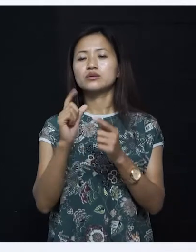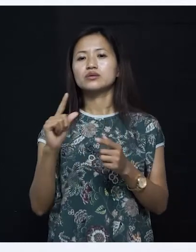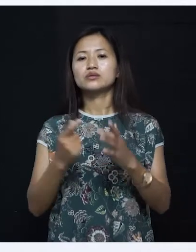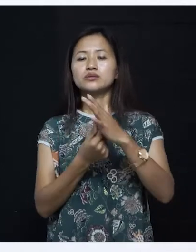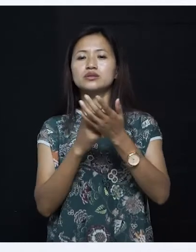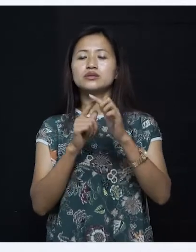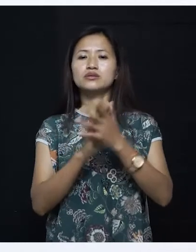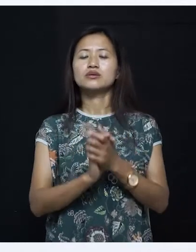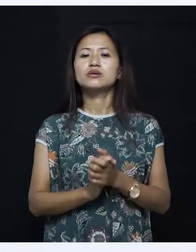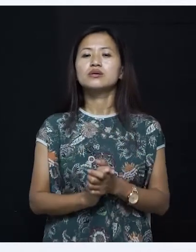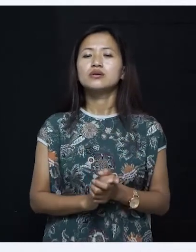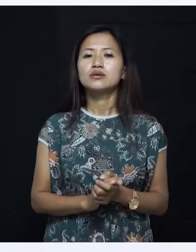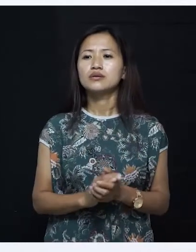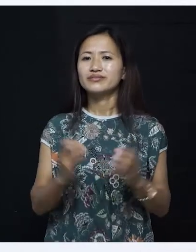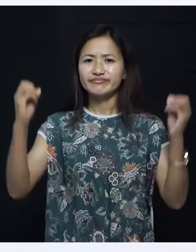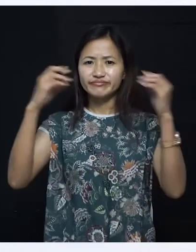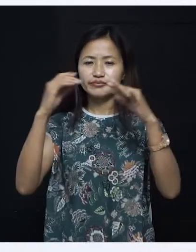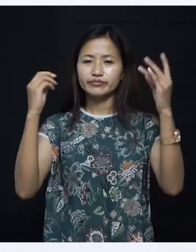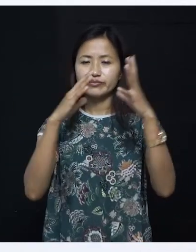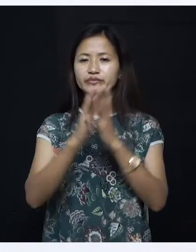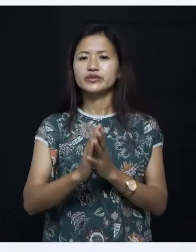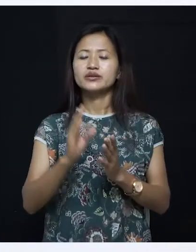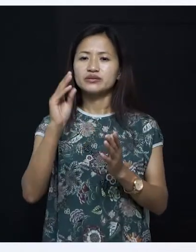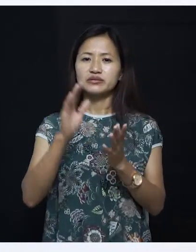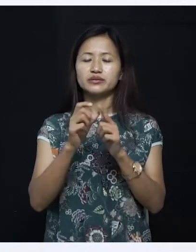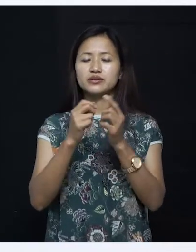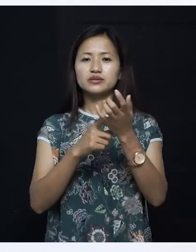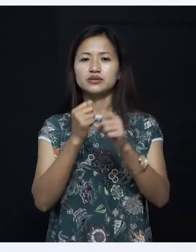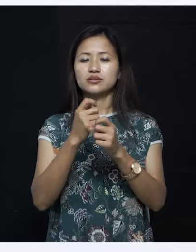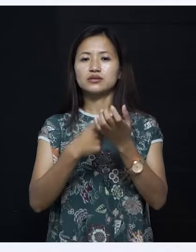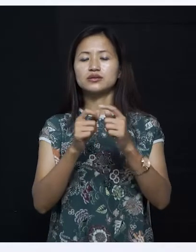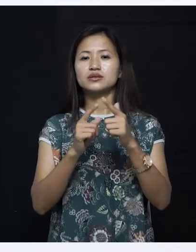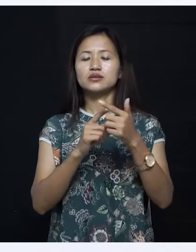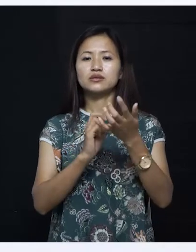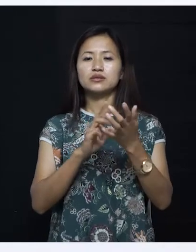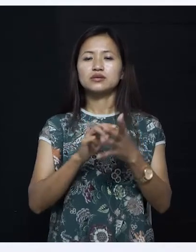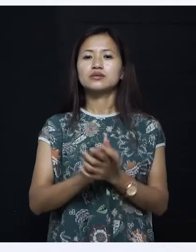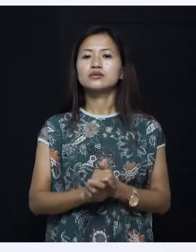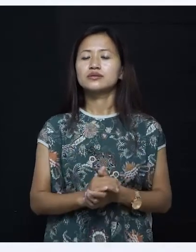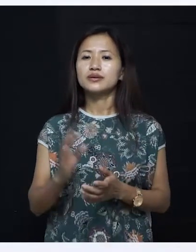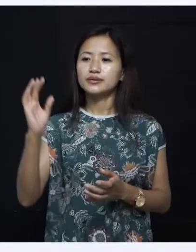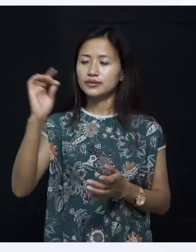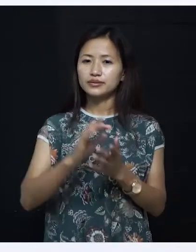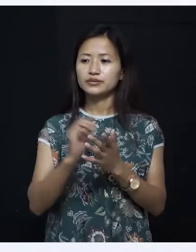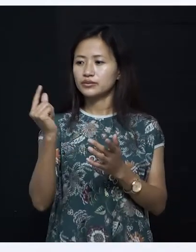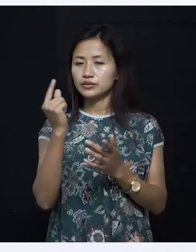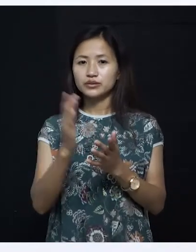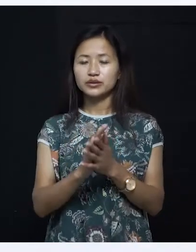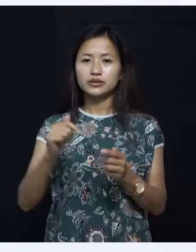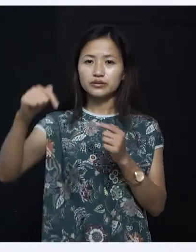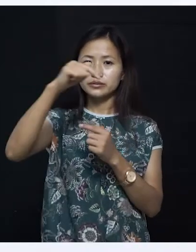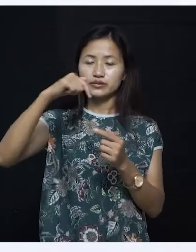the industrial pollution or environmental degradation. The 3 R's, that is recycle, reuse